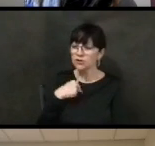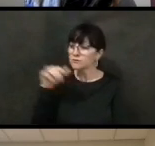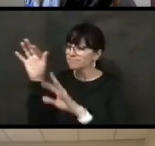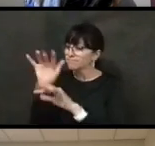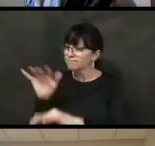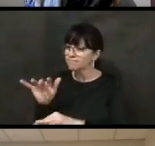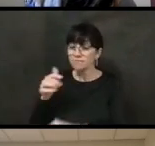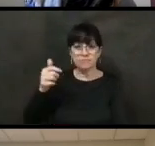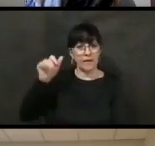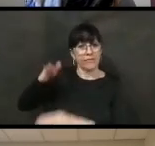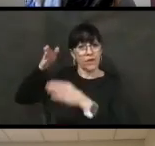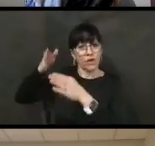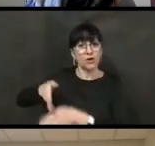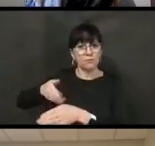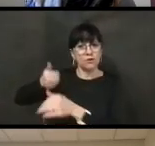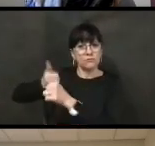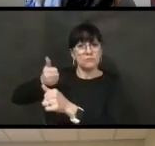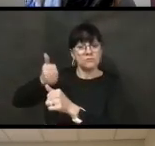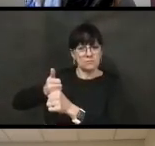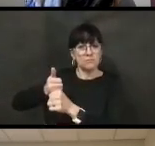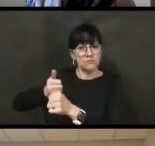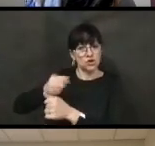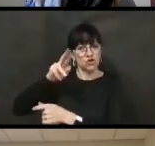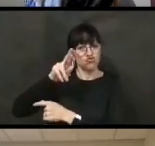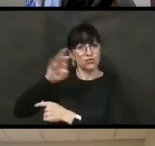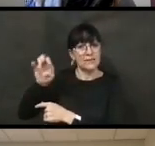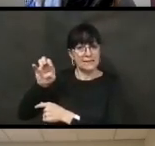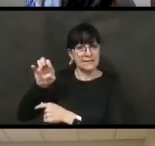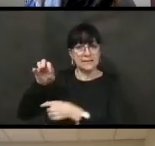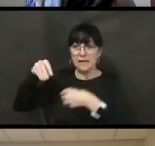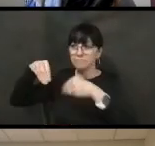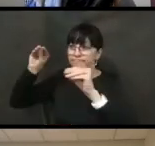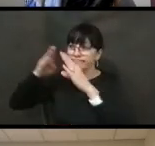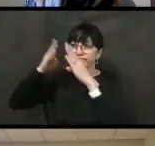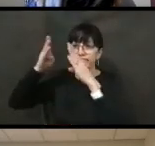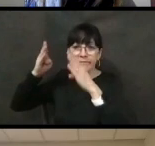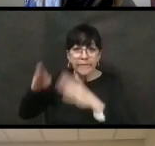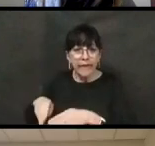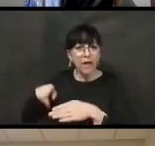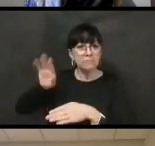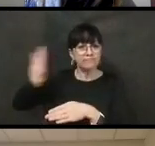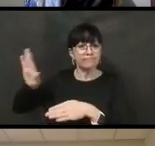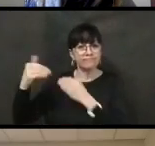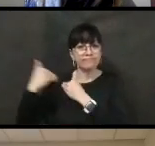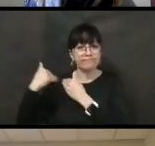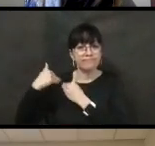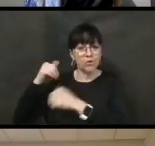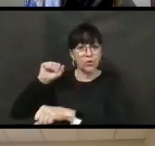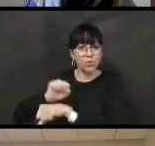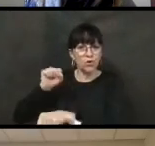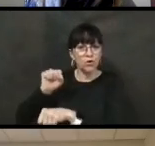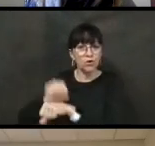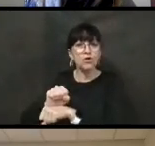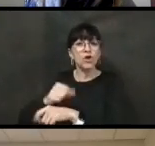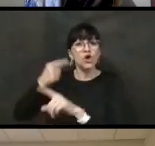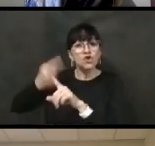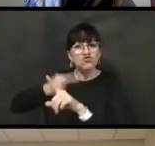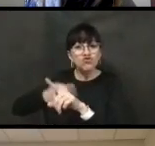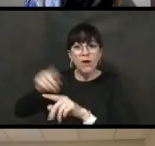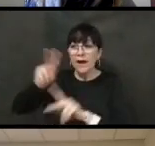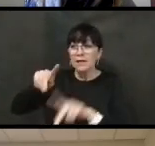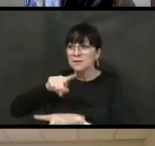estate broker in Bethany Beach. When will the governor give us the next update concerning our short-term rentals, because we need to start